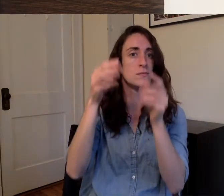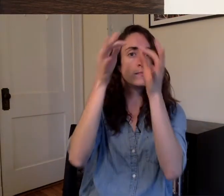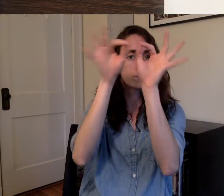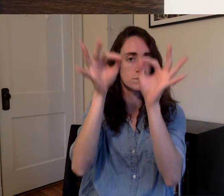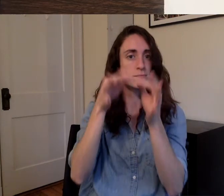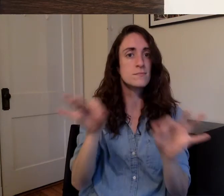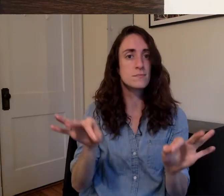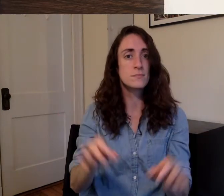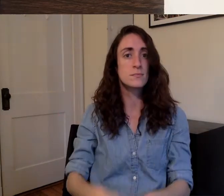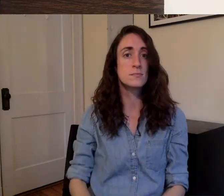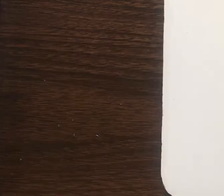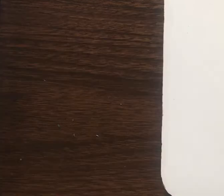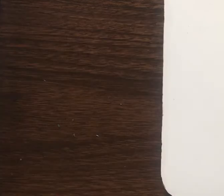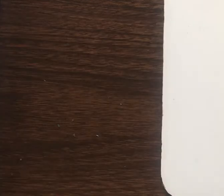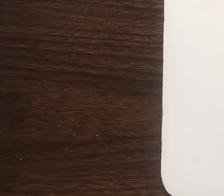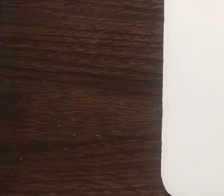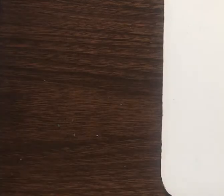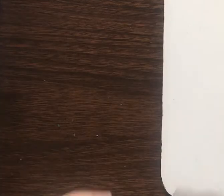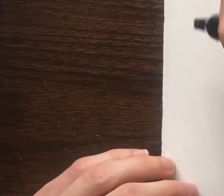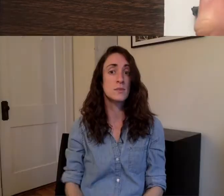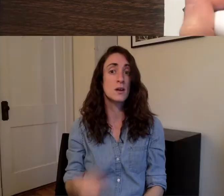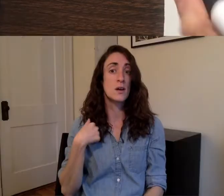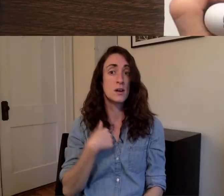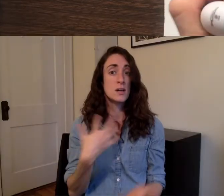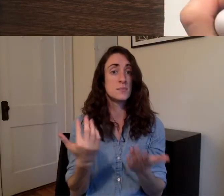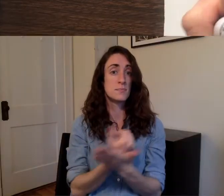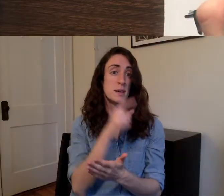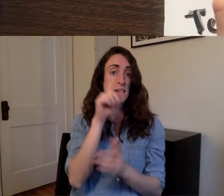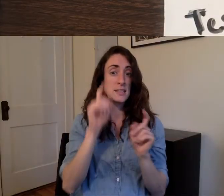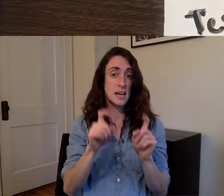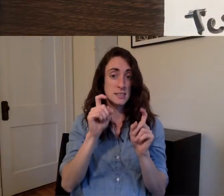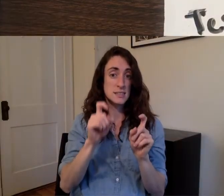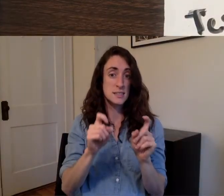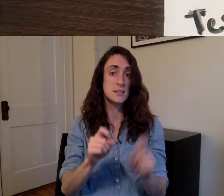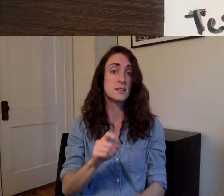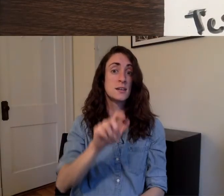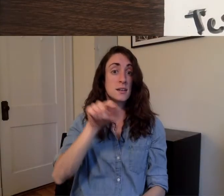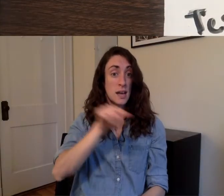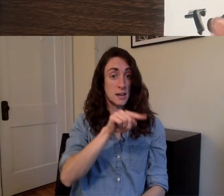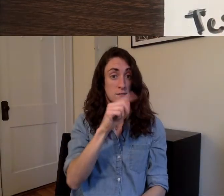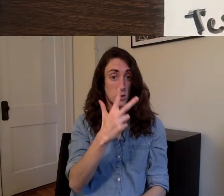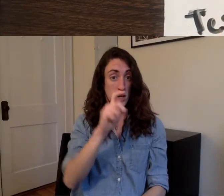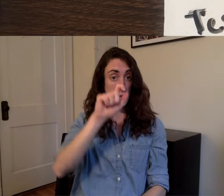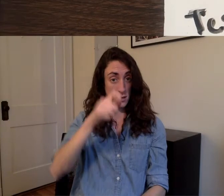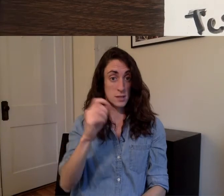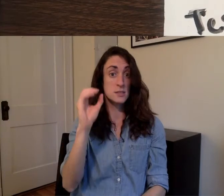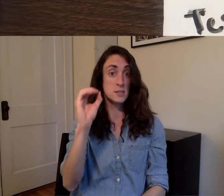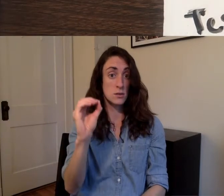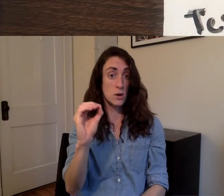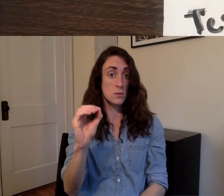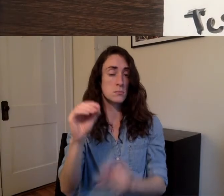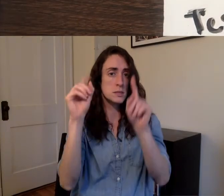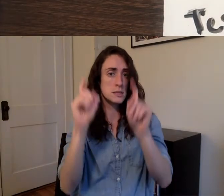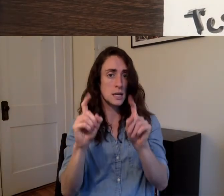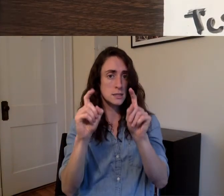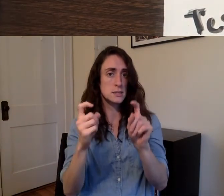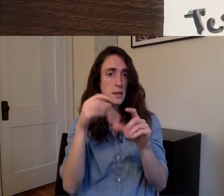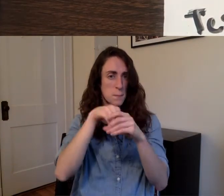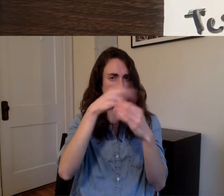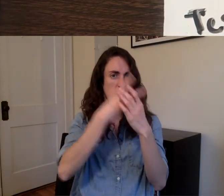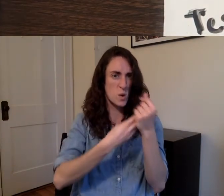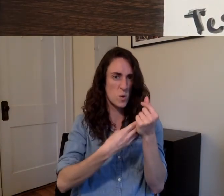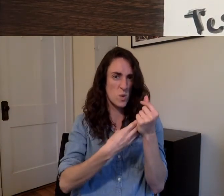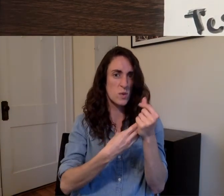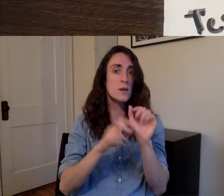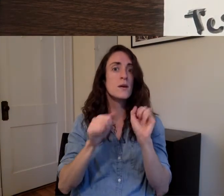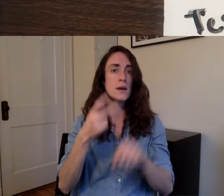So any point that's in that area should satisfy both the blue and the pink inequality. And we can go ahead and test this by choosing a